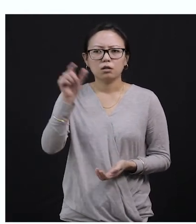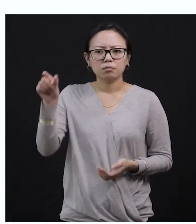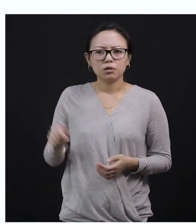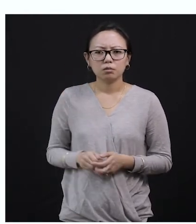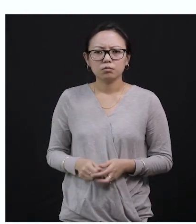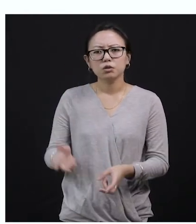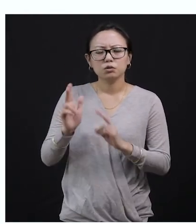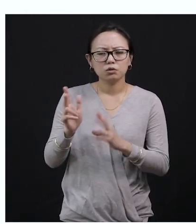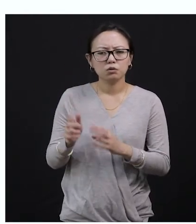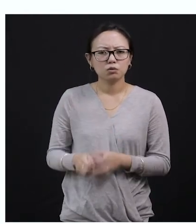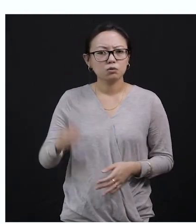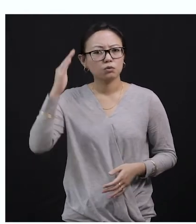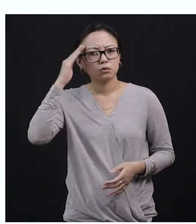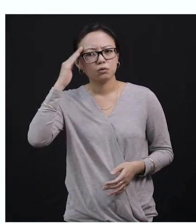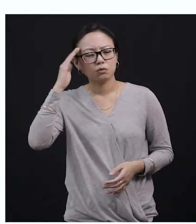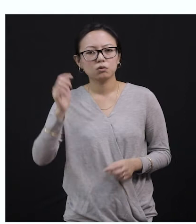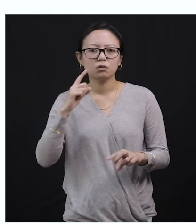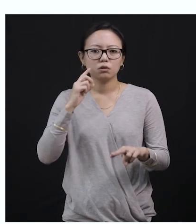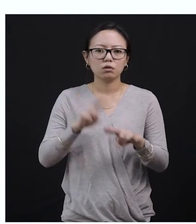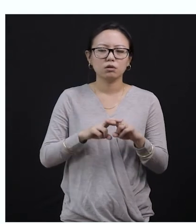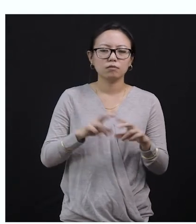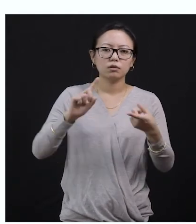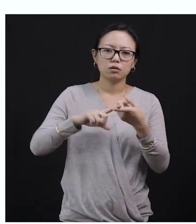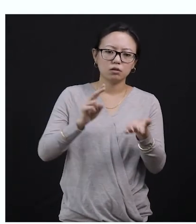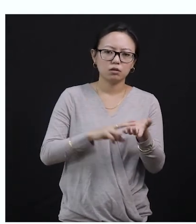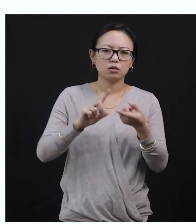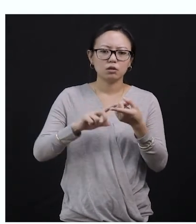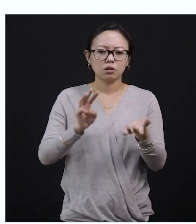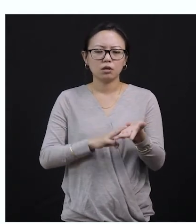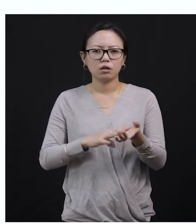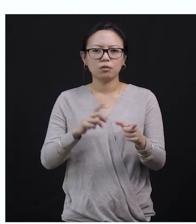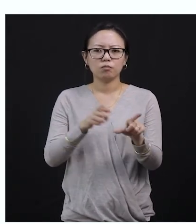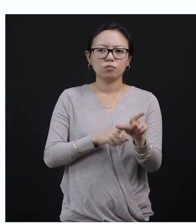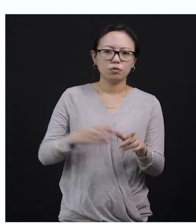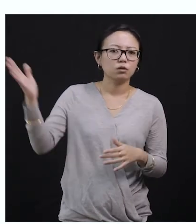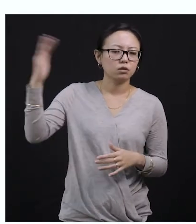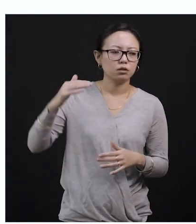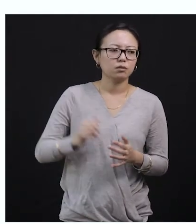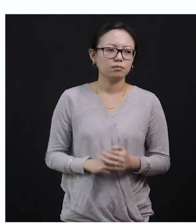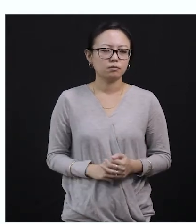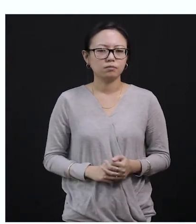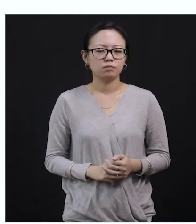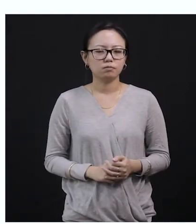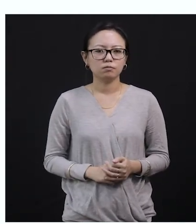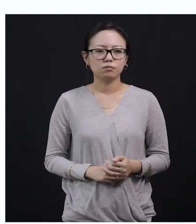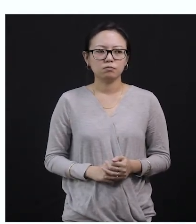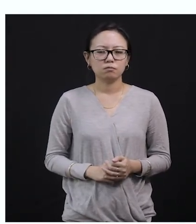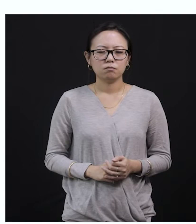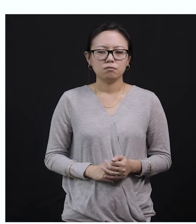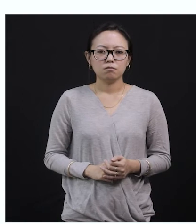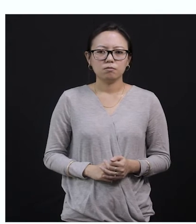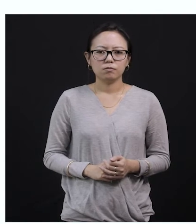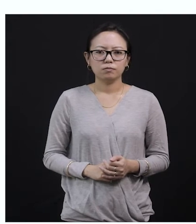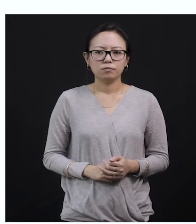it wouldn't have been possible. But since they had very good plans while having a meeting, they were